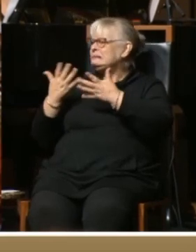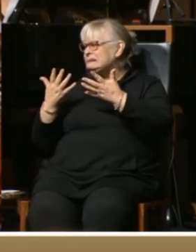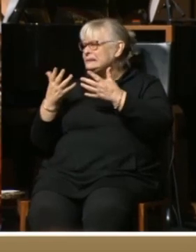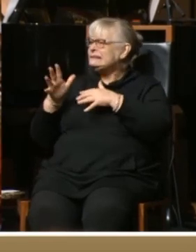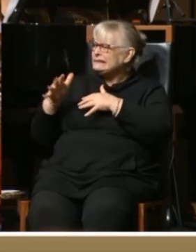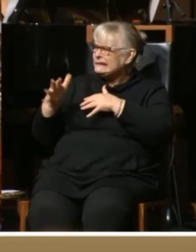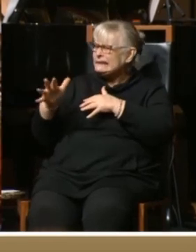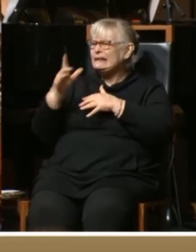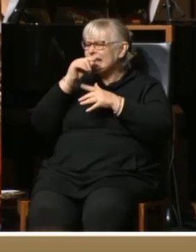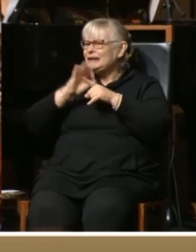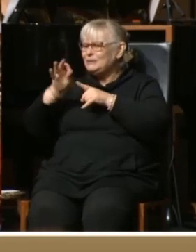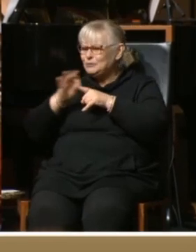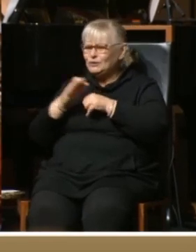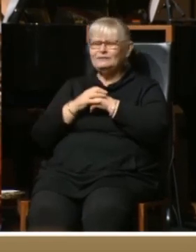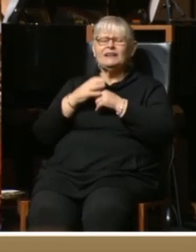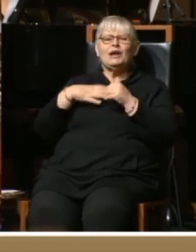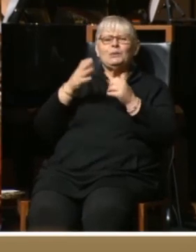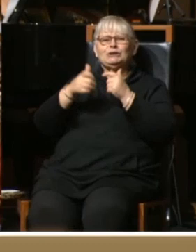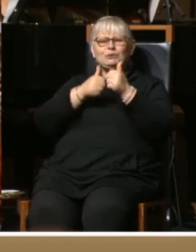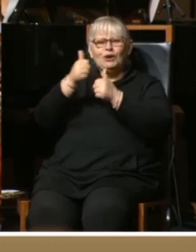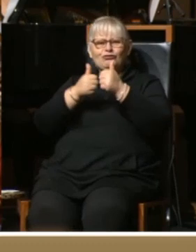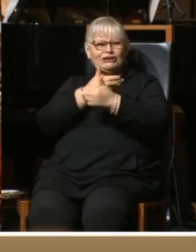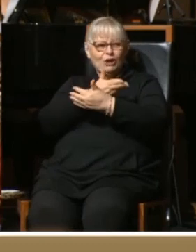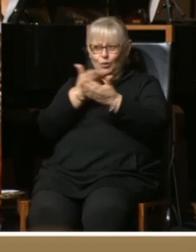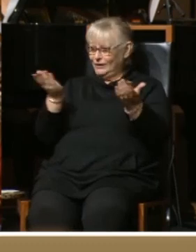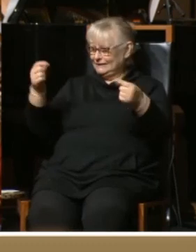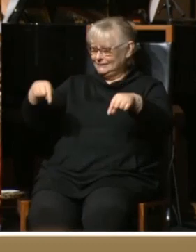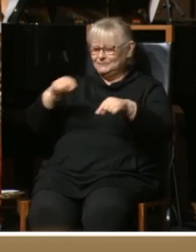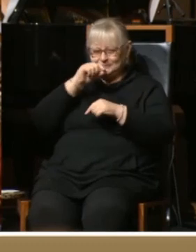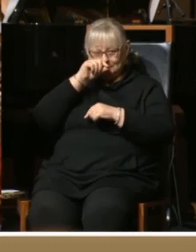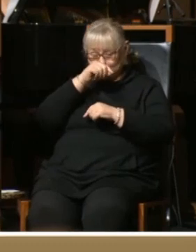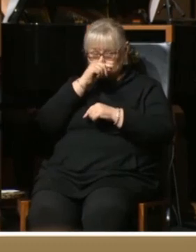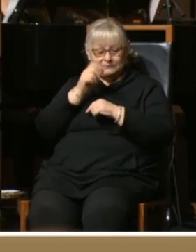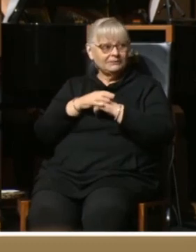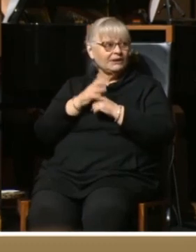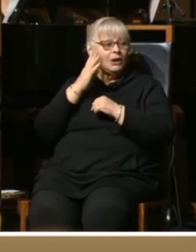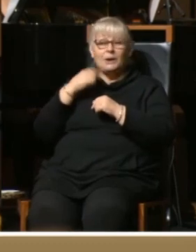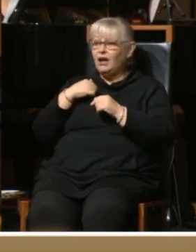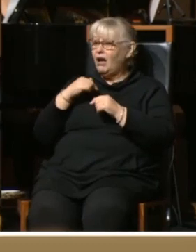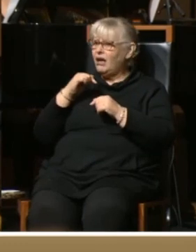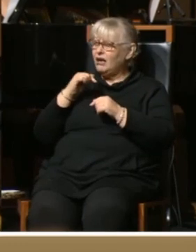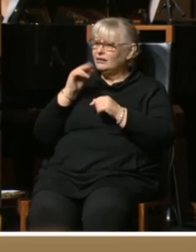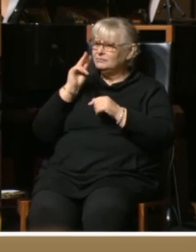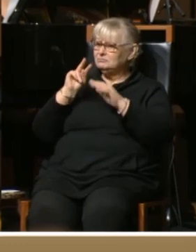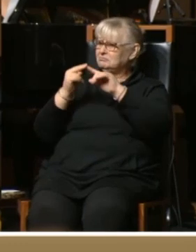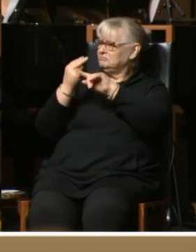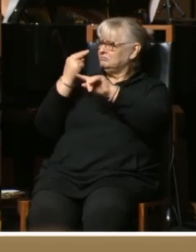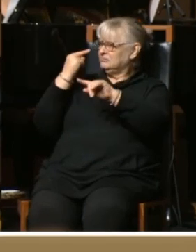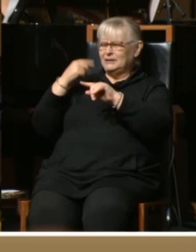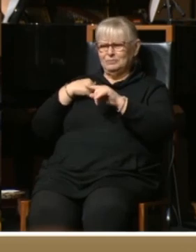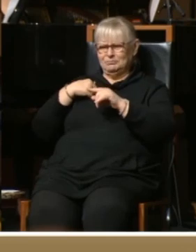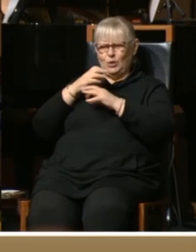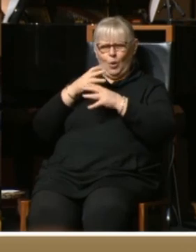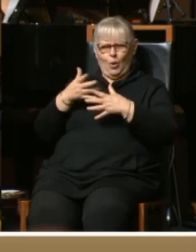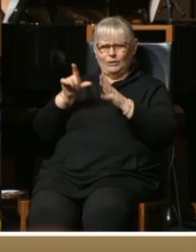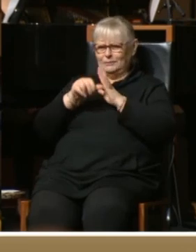to congratulate all of us in being here. And certainly when I reflect on my much shorter time here at